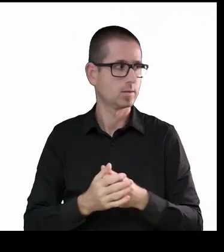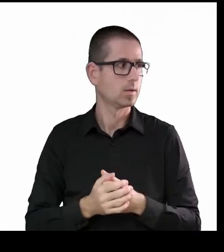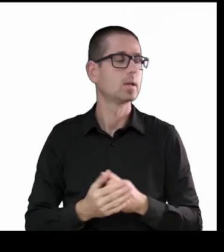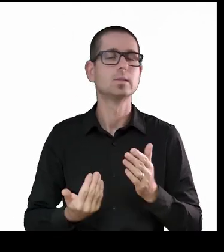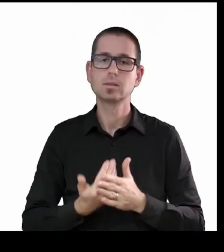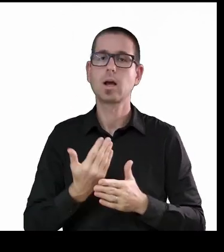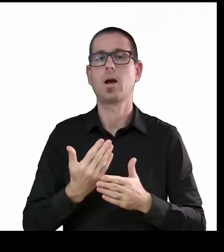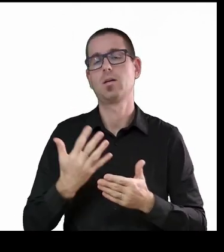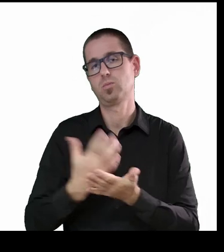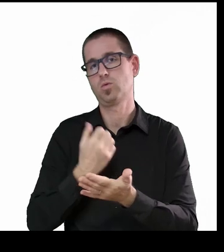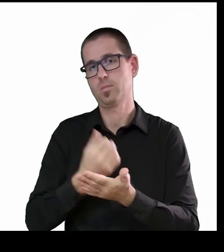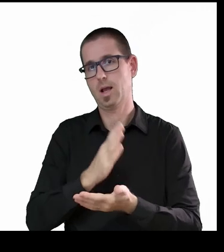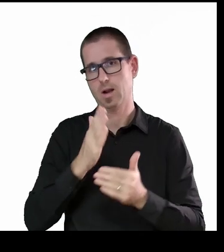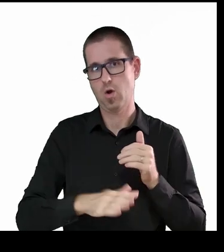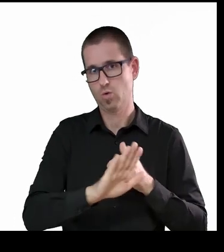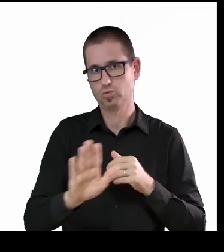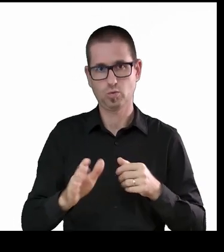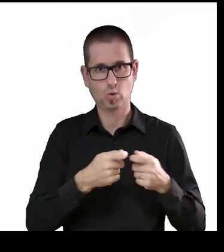success in their organizations.